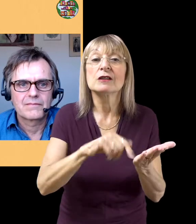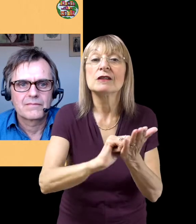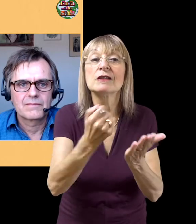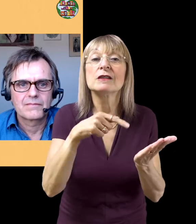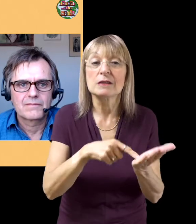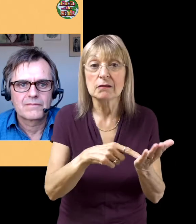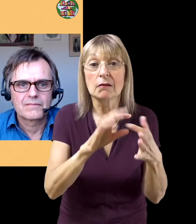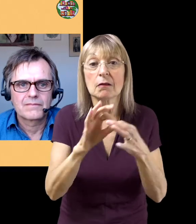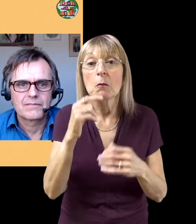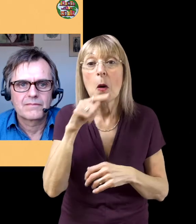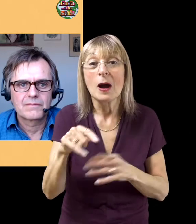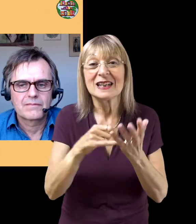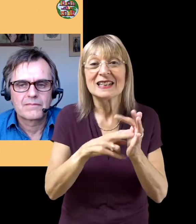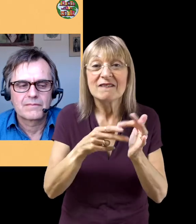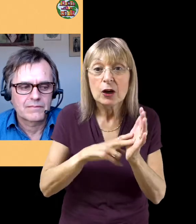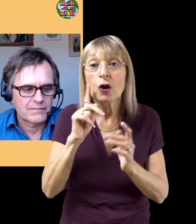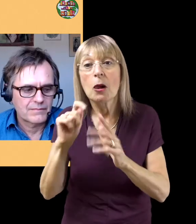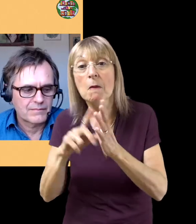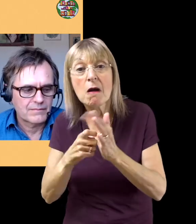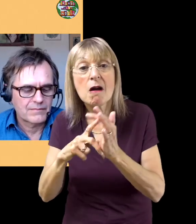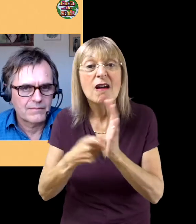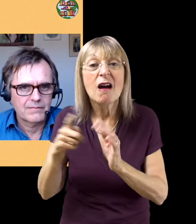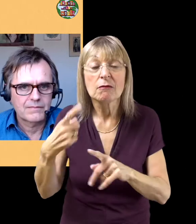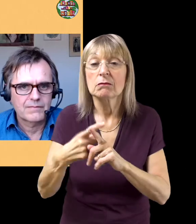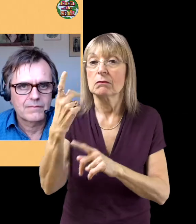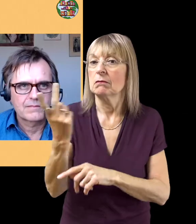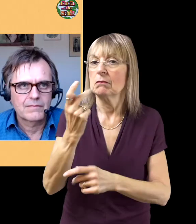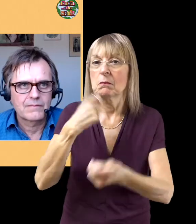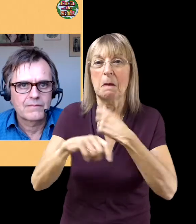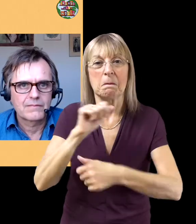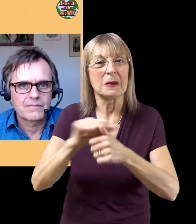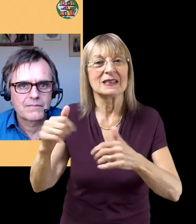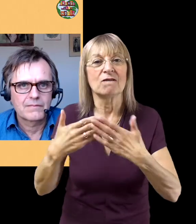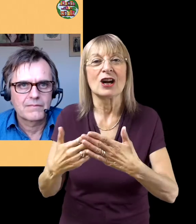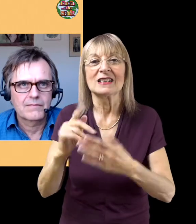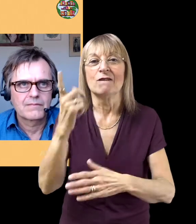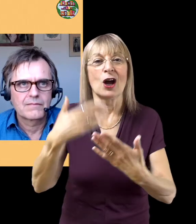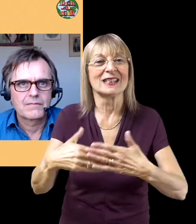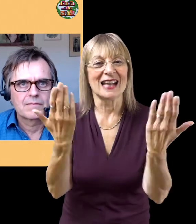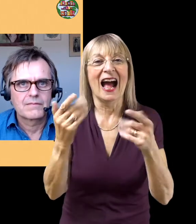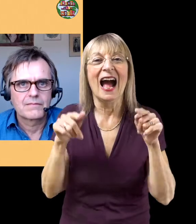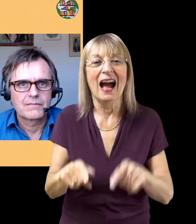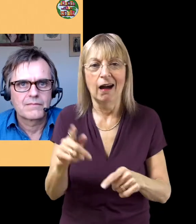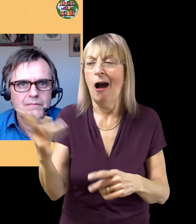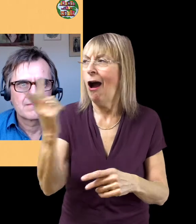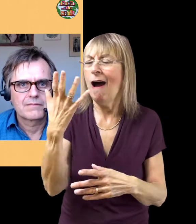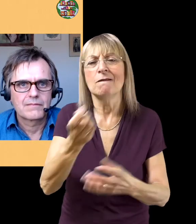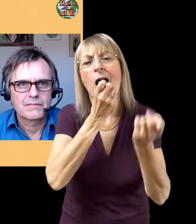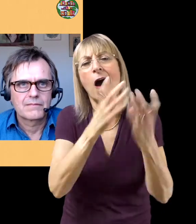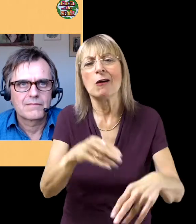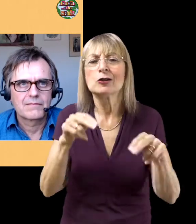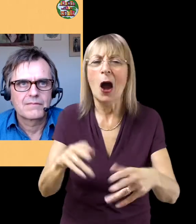said once there was a boy called Sven, a girl called Parker, and they immediately became best friends on the first day of school, and they